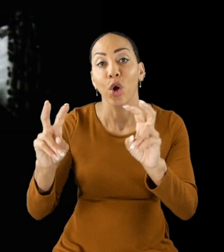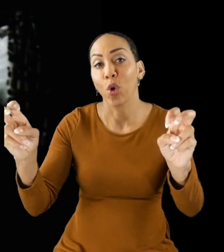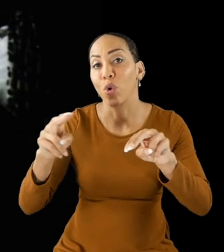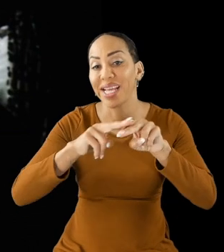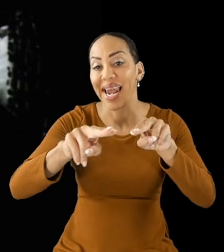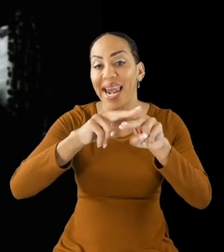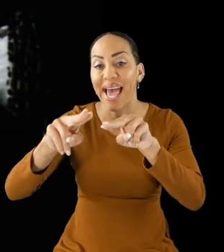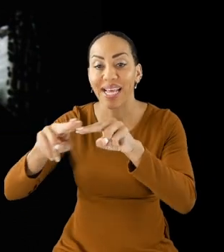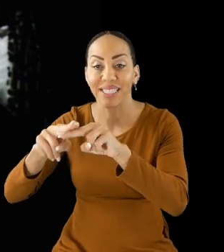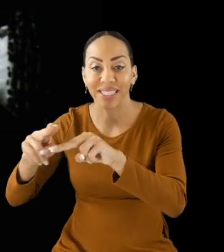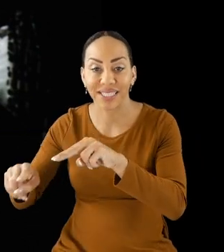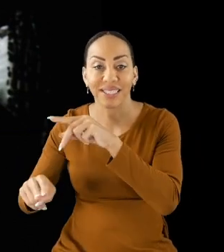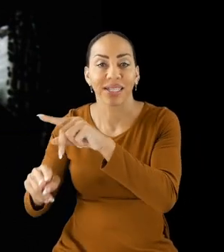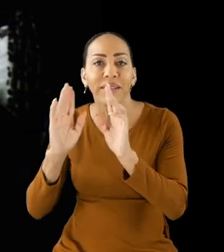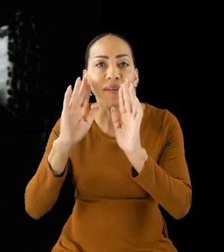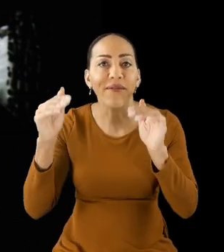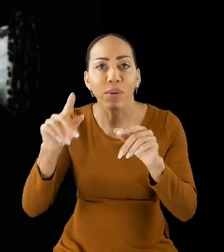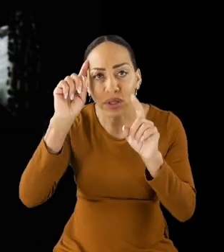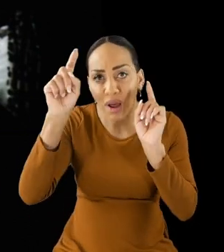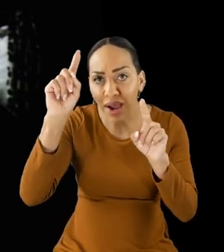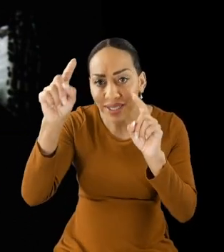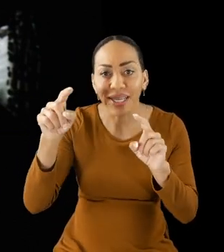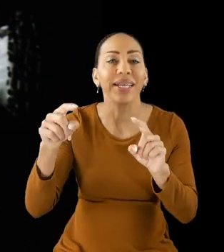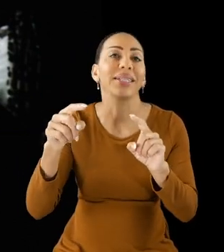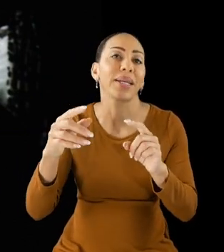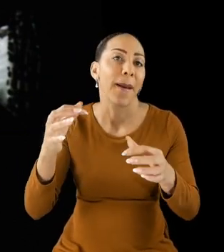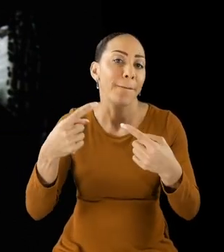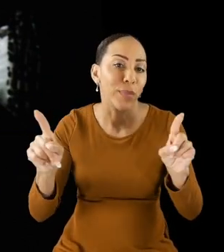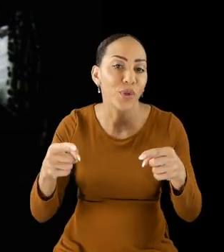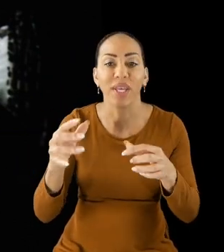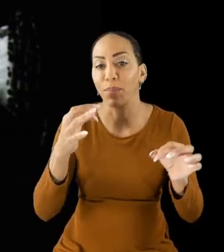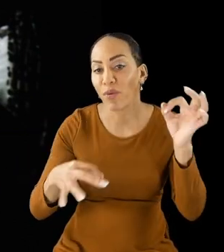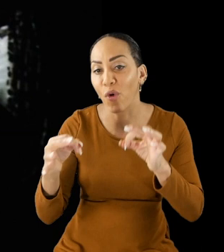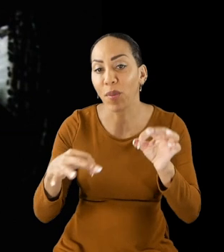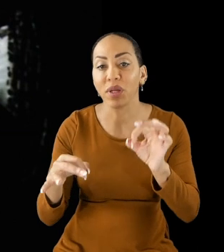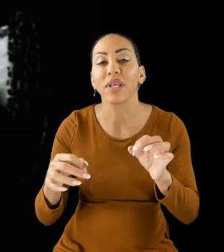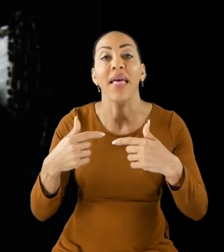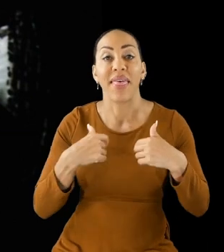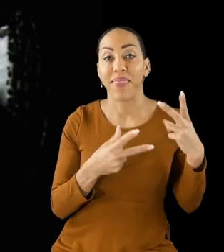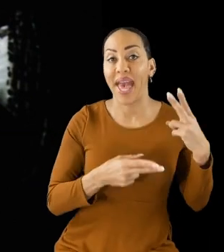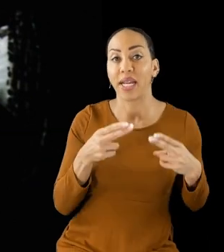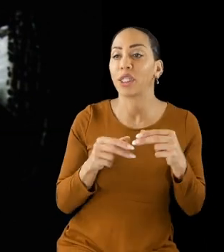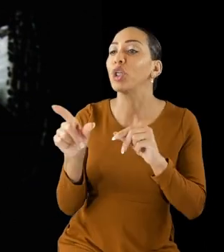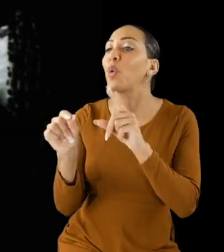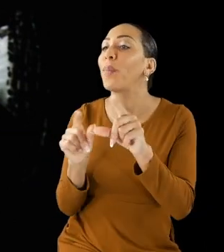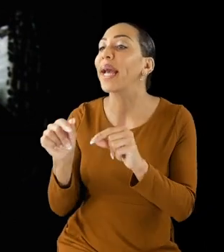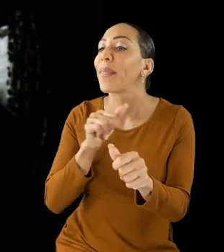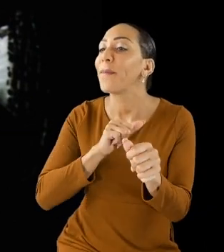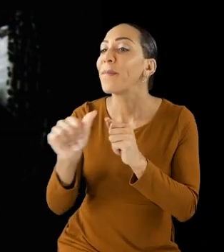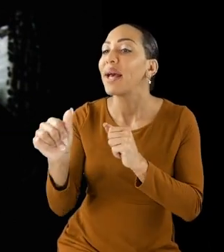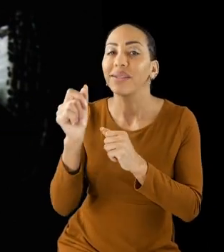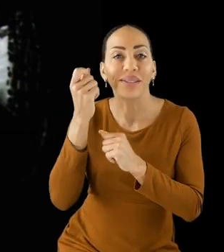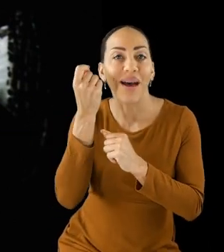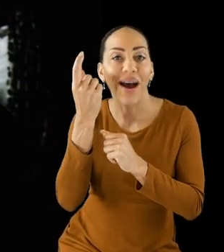lands. They sent in their ideas as well as pieces of music and performance. The editors then picked and incorporated the